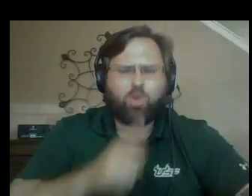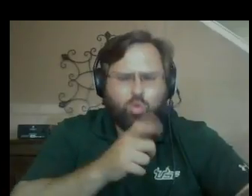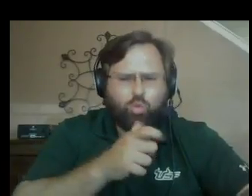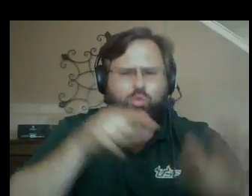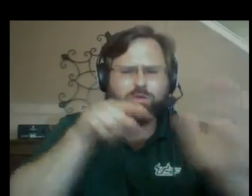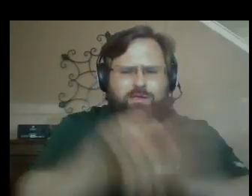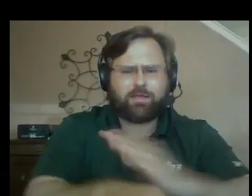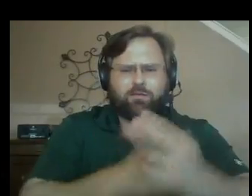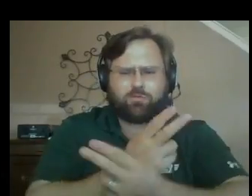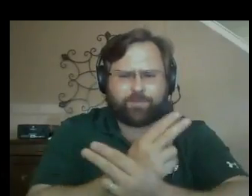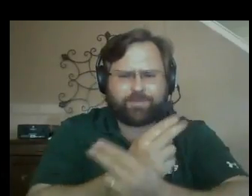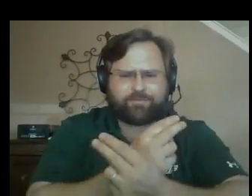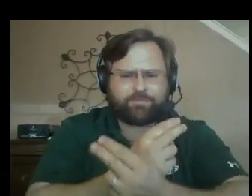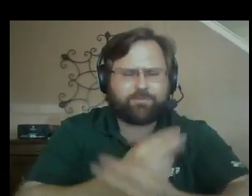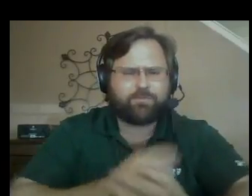again.